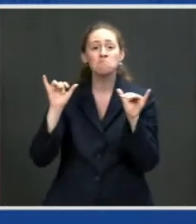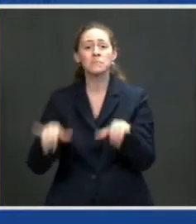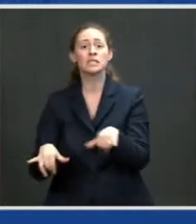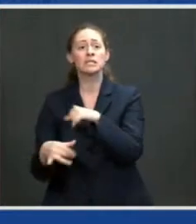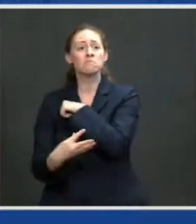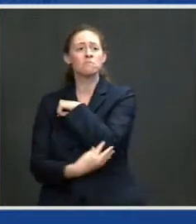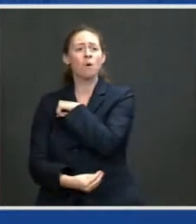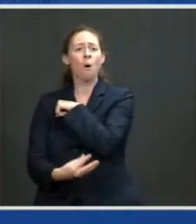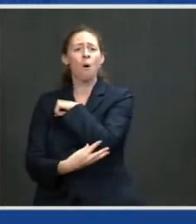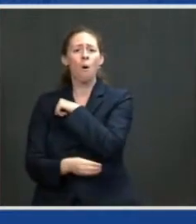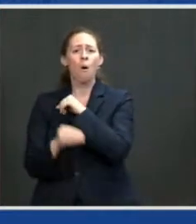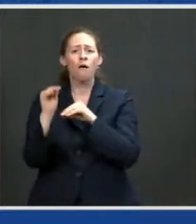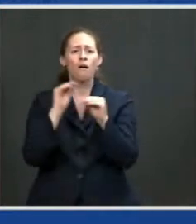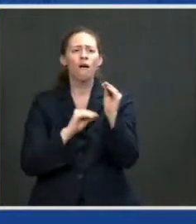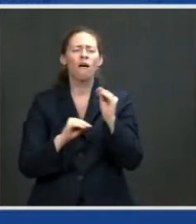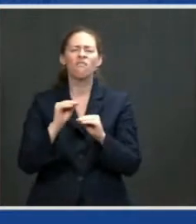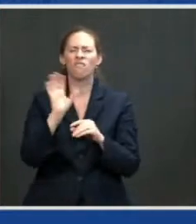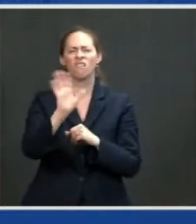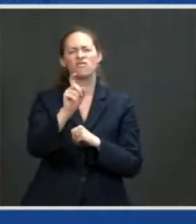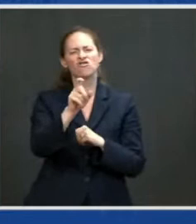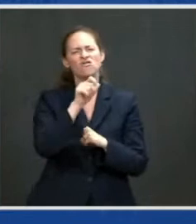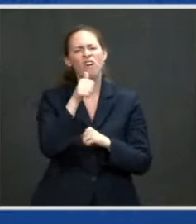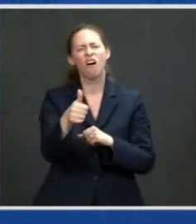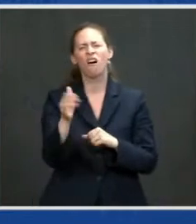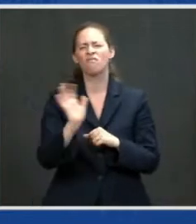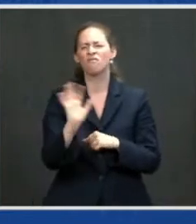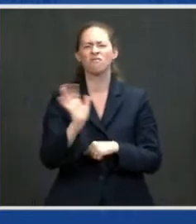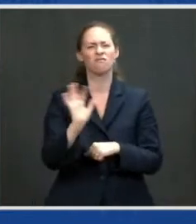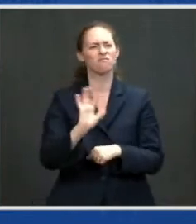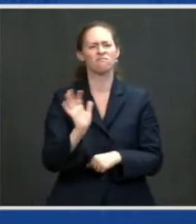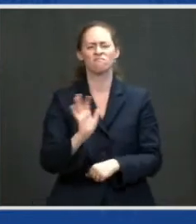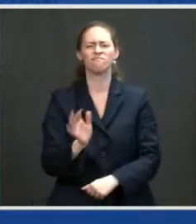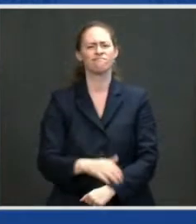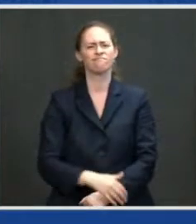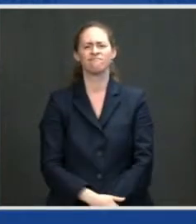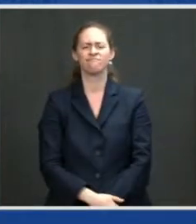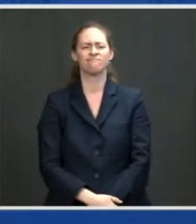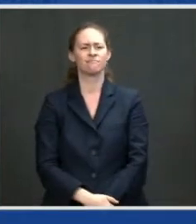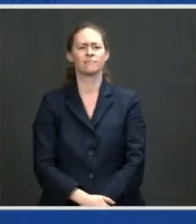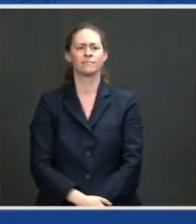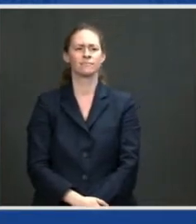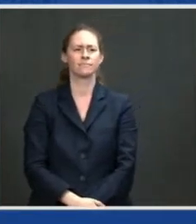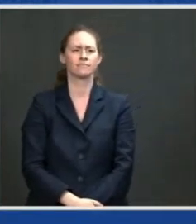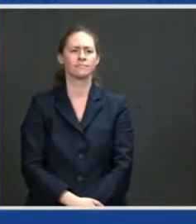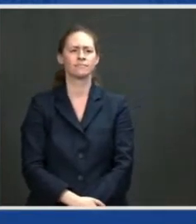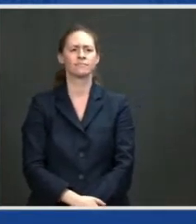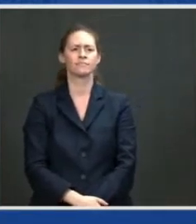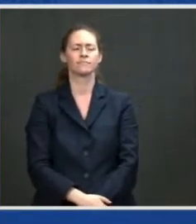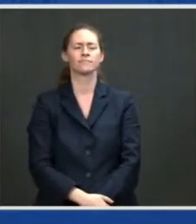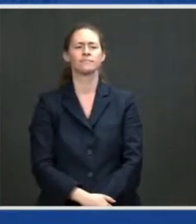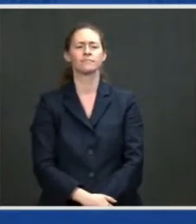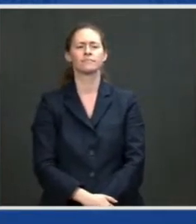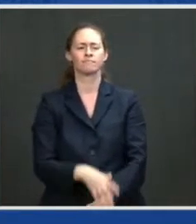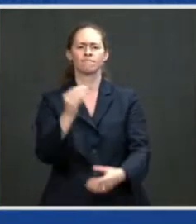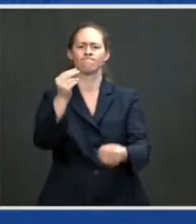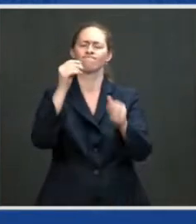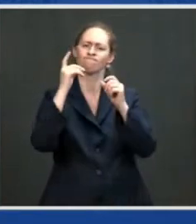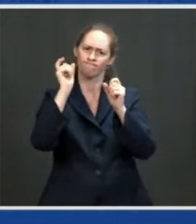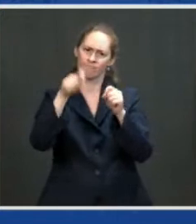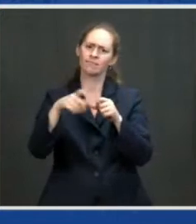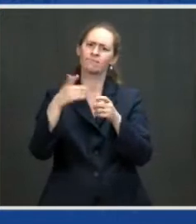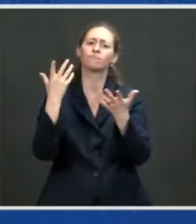below the poverty level. And we ought to pass to protect the right to organize, the PRO Act, supported by union